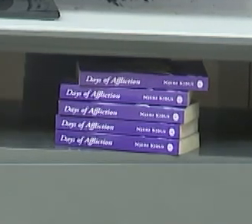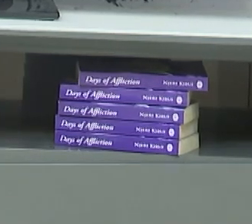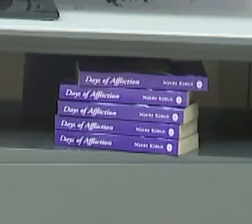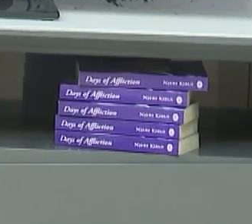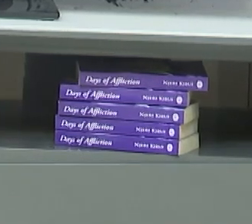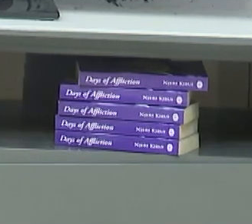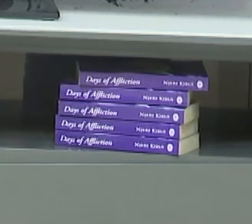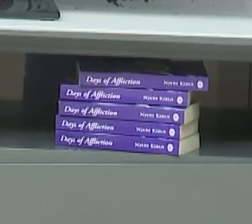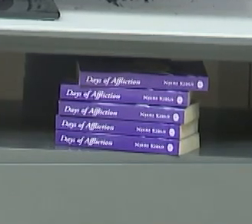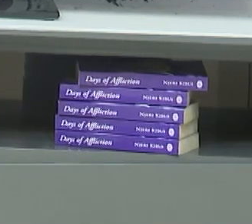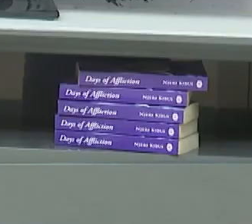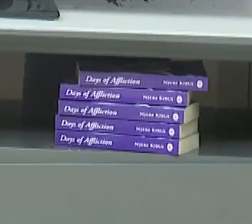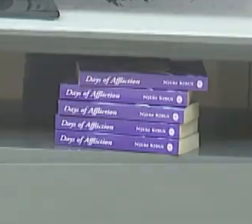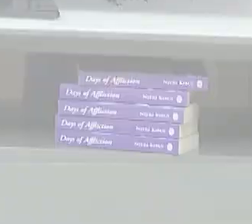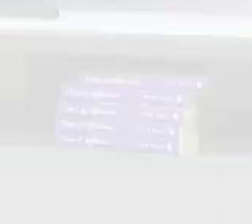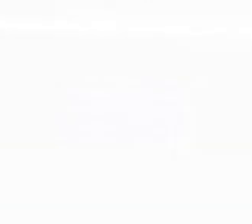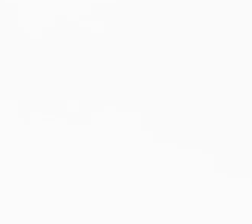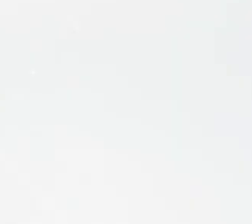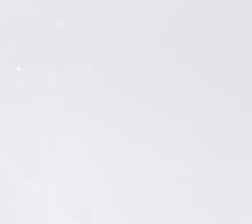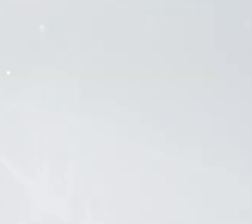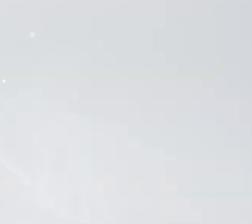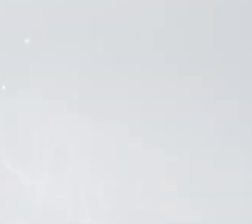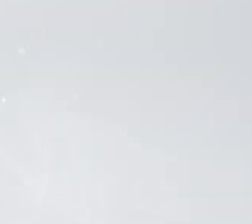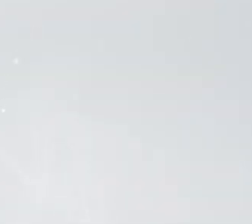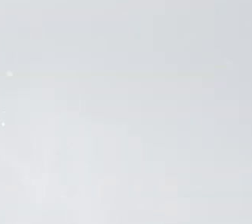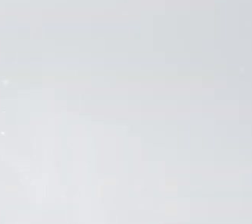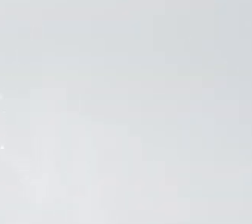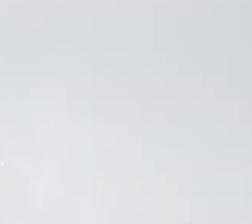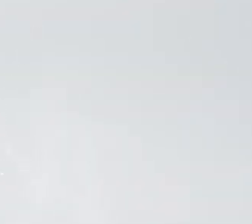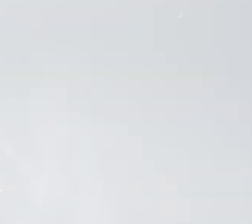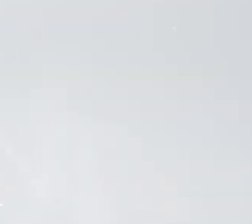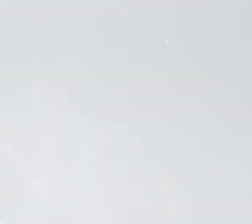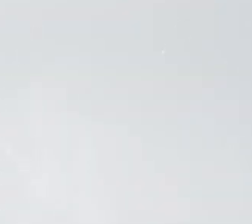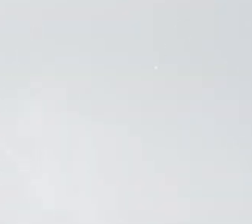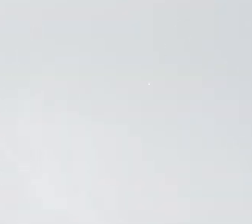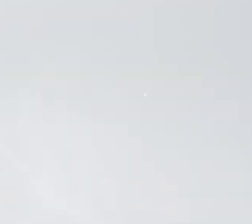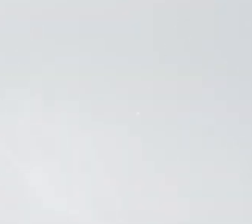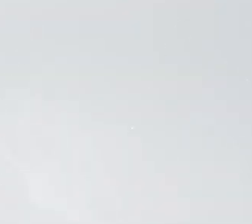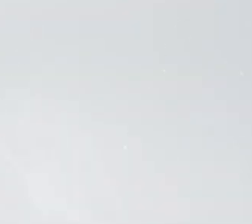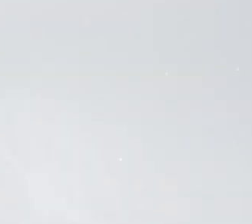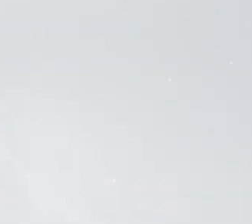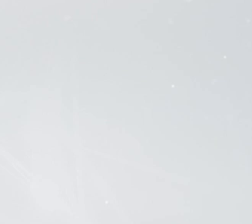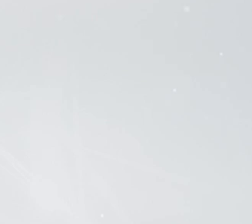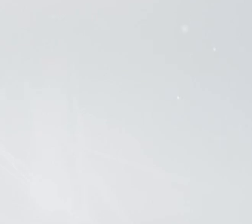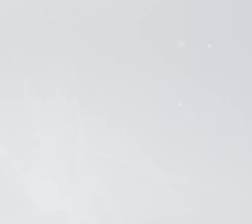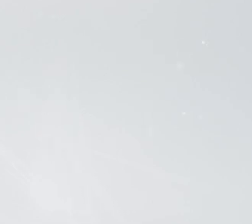Kemibaro. See you again in the next edition of EdTech Monday Kenya. EdTech Mondays Kenya is supported by the MasterCard